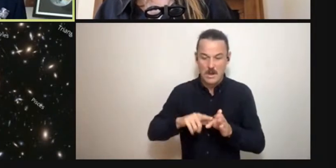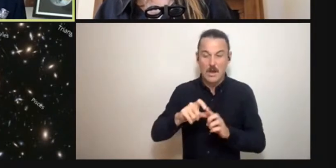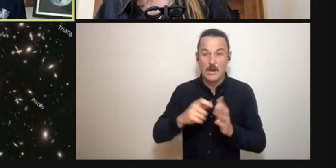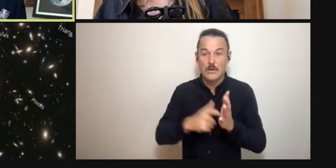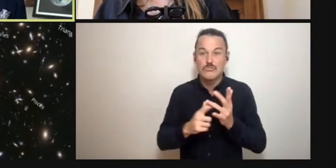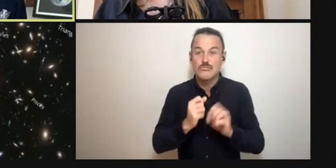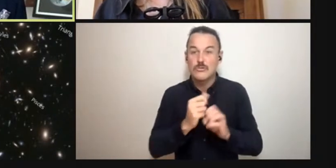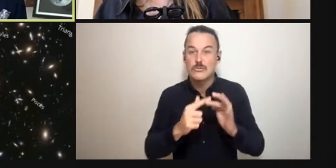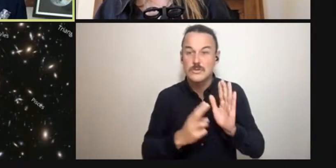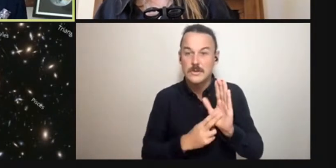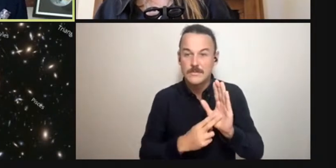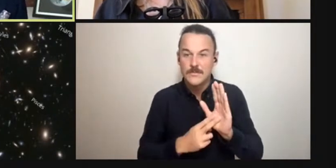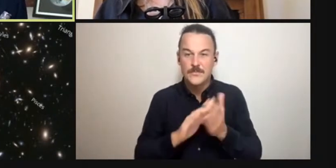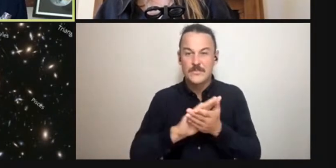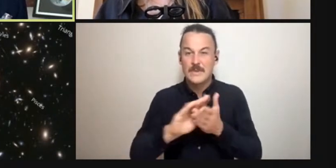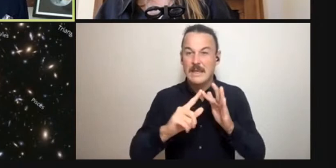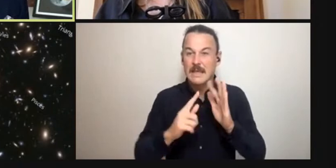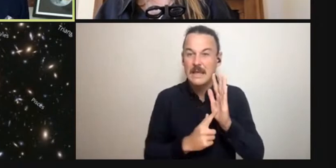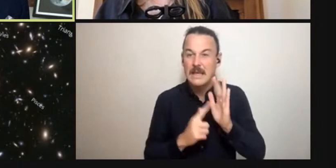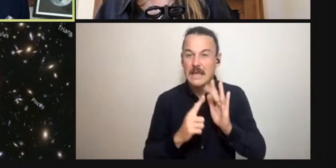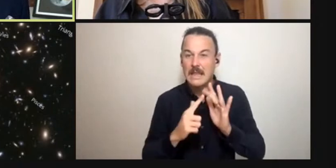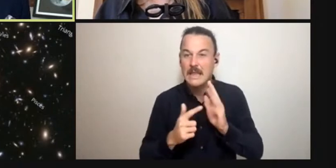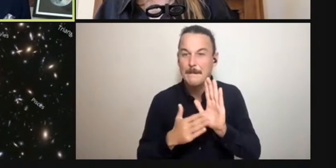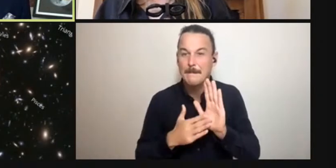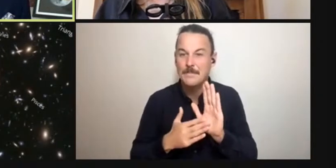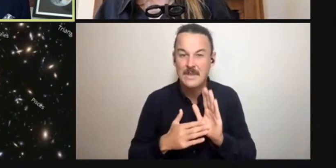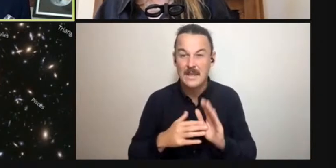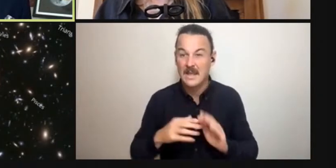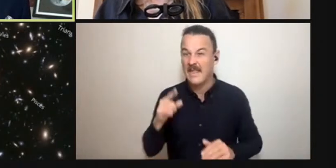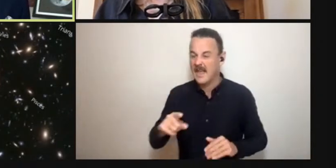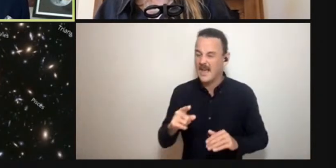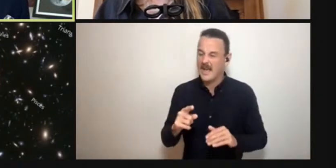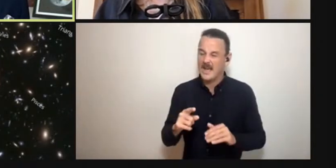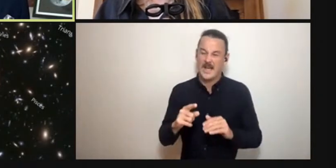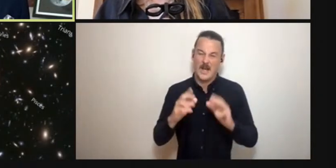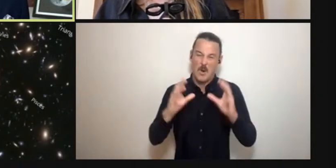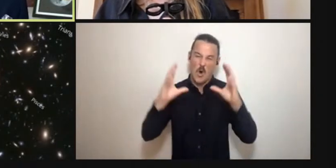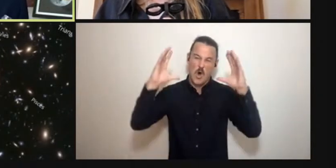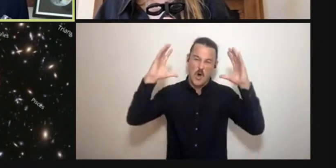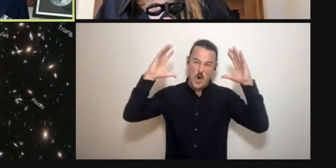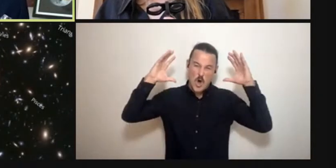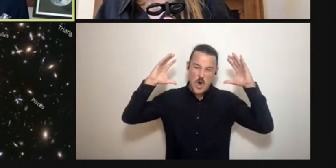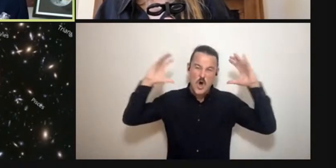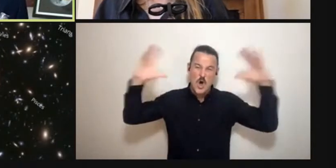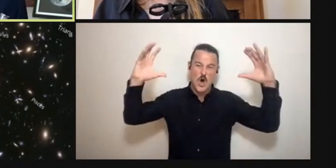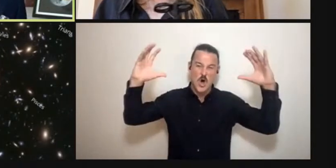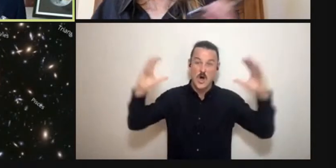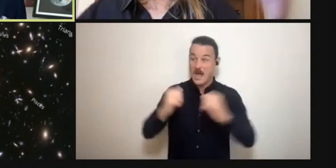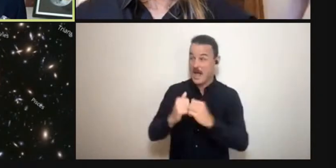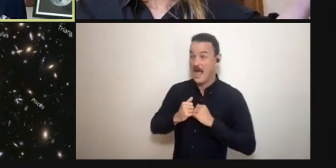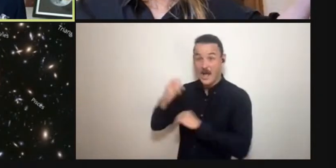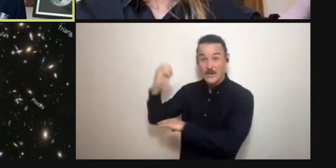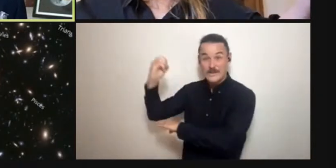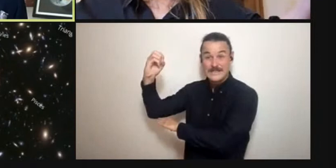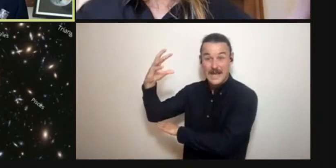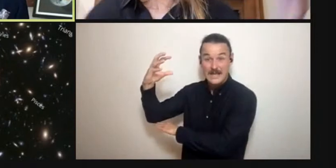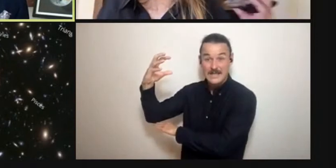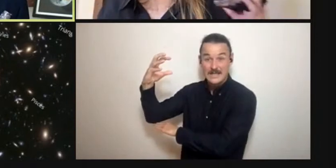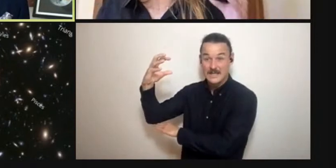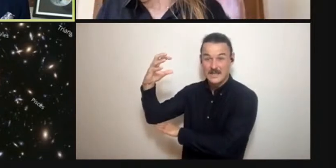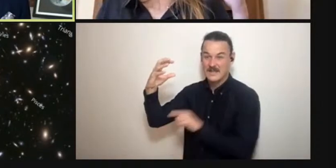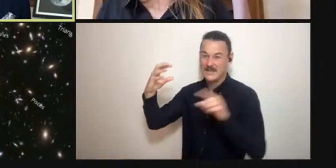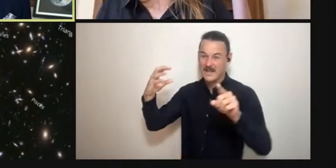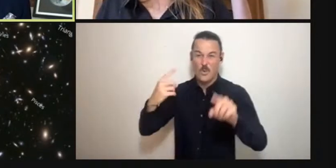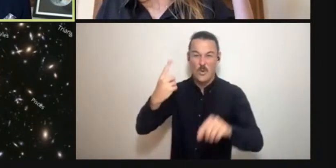were enormous, hundreds of times larger, maybe 1,000 times more massive than our own sun. They were incredibly bright,